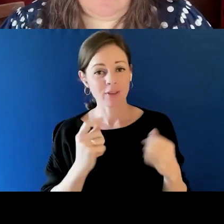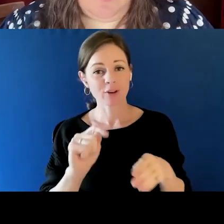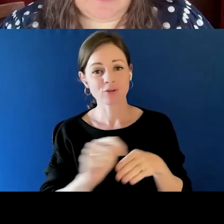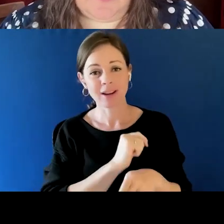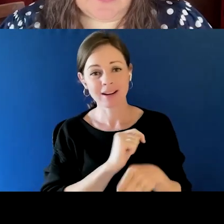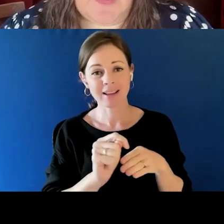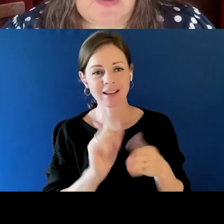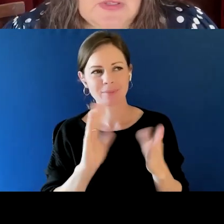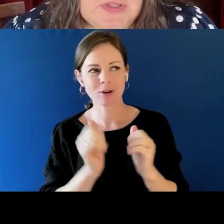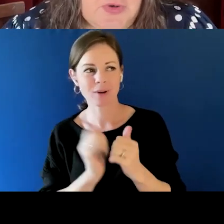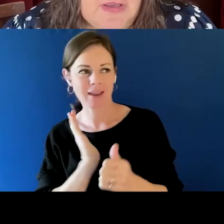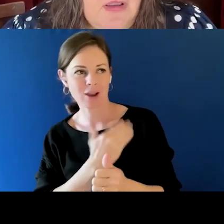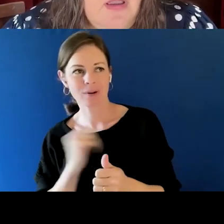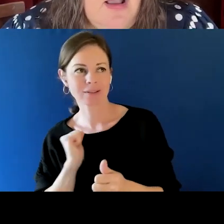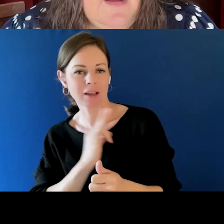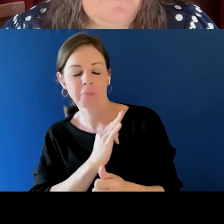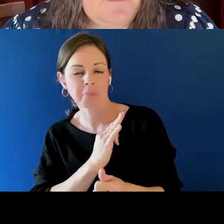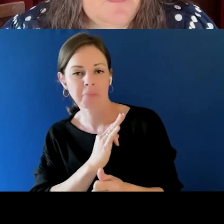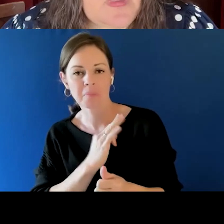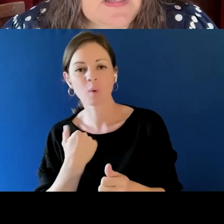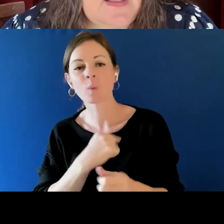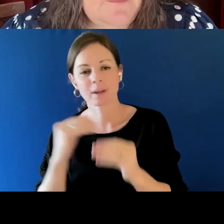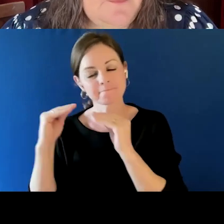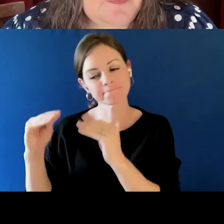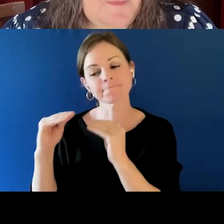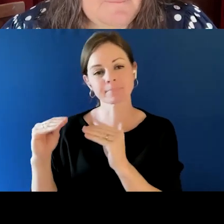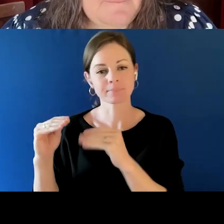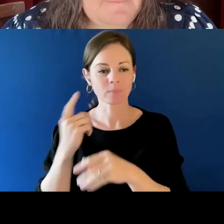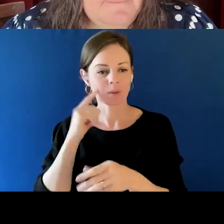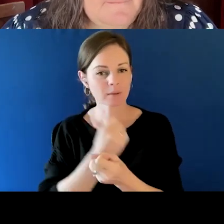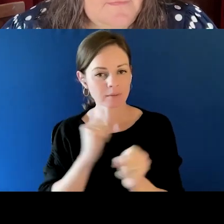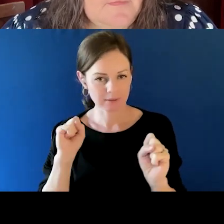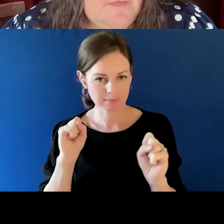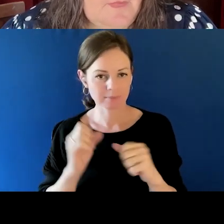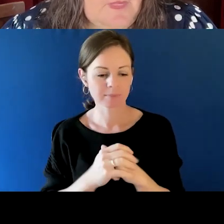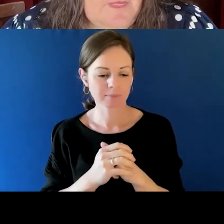we do things without using security. Next slide.